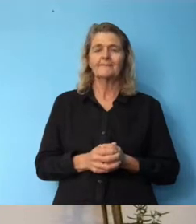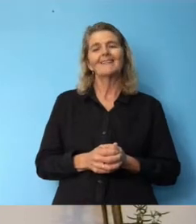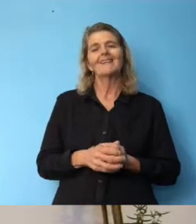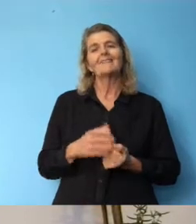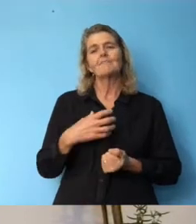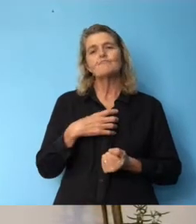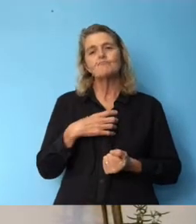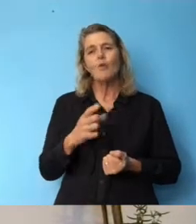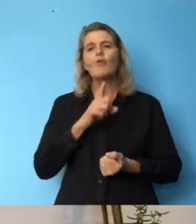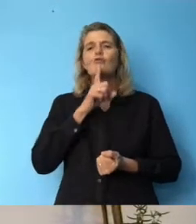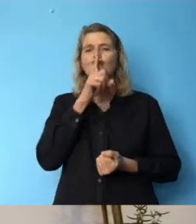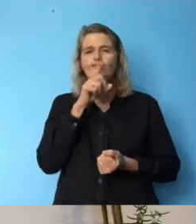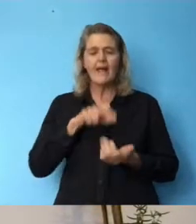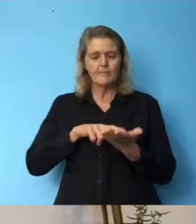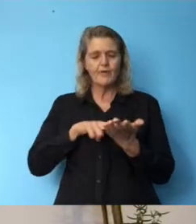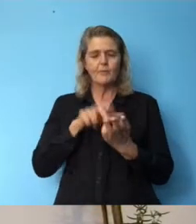And then our more red purple.